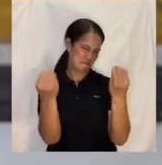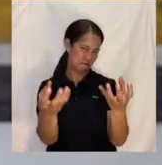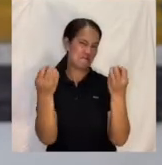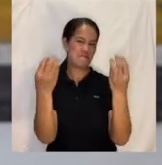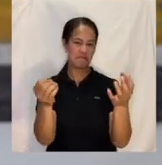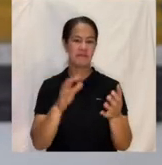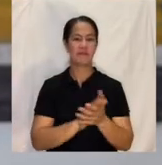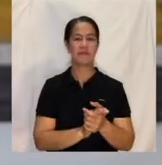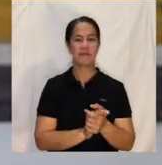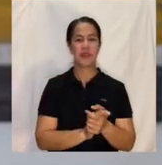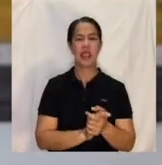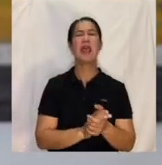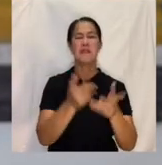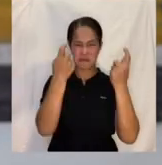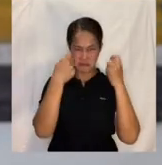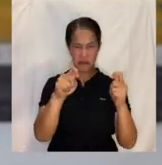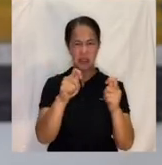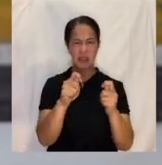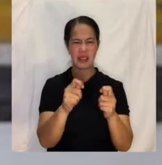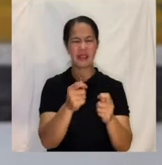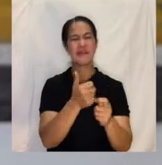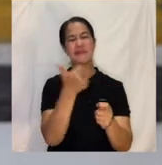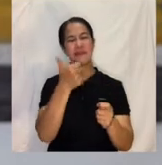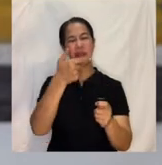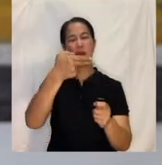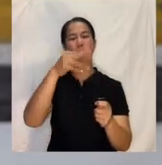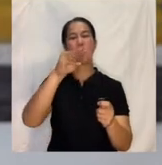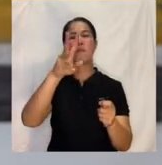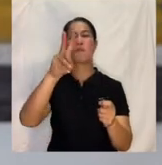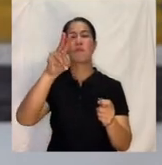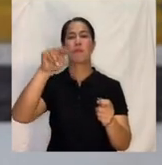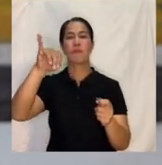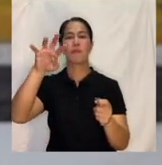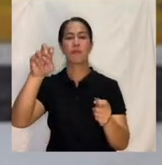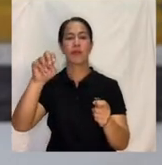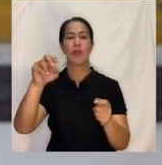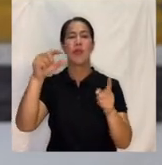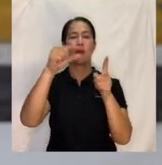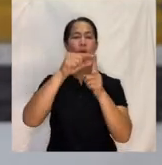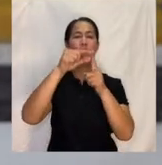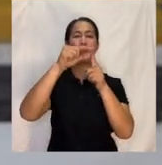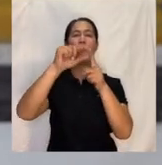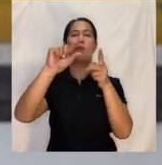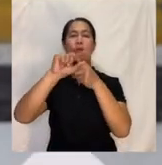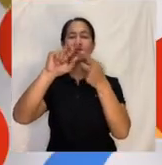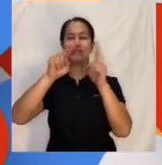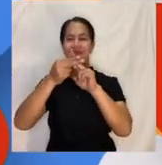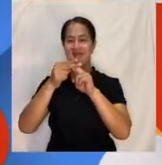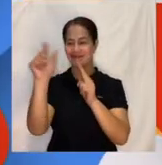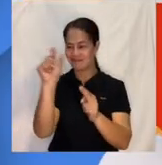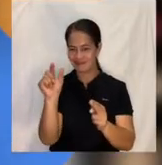more. Let us try to look for other homonyms in this word search puzzle.